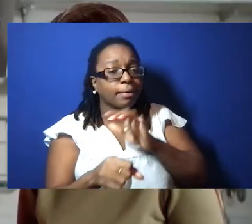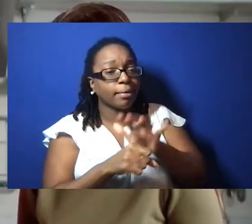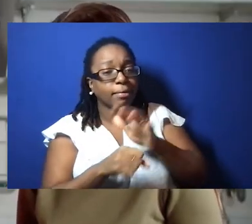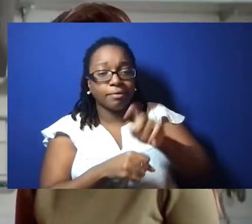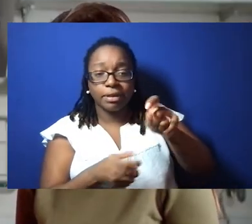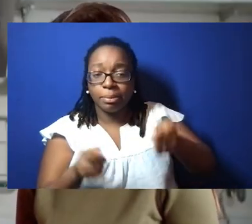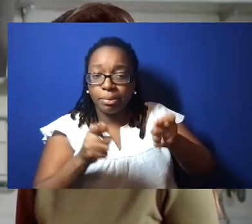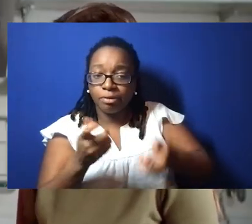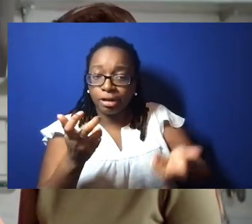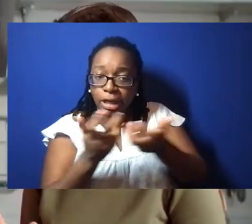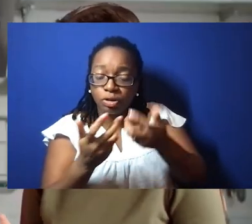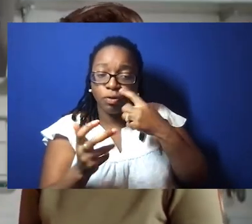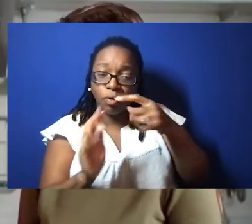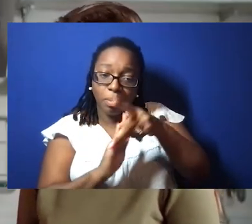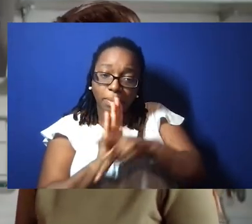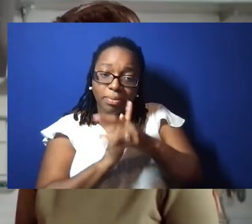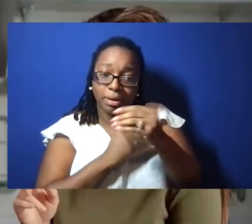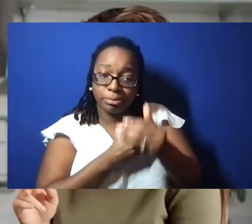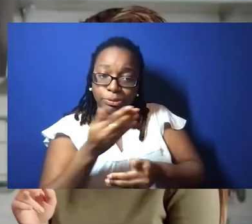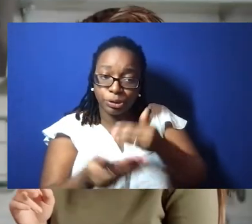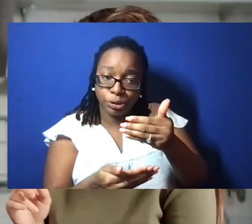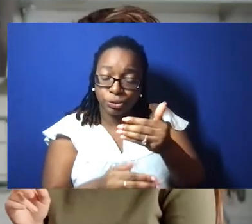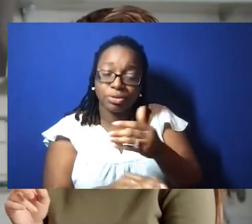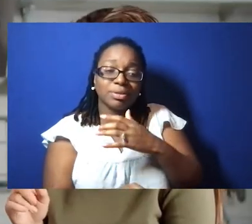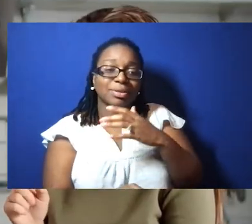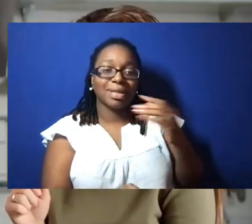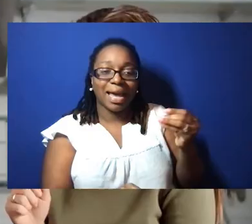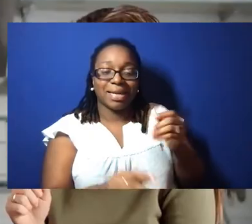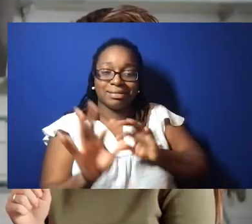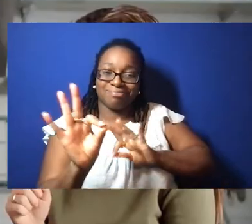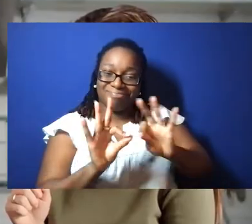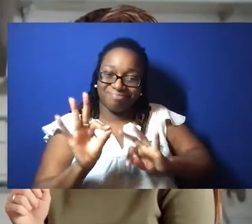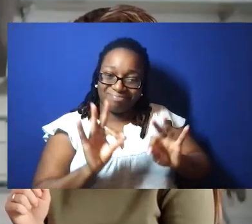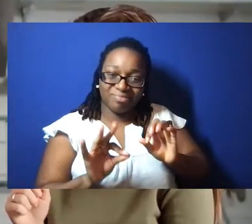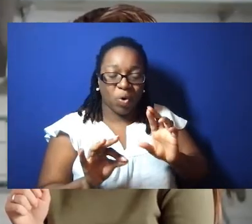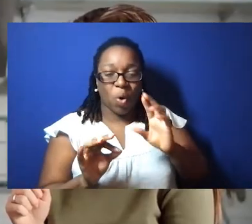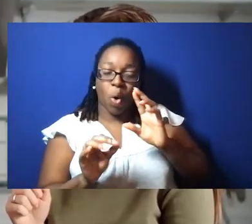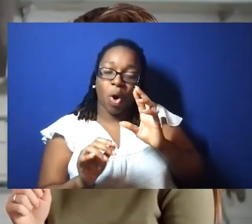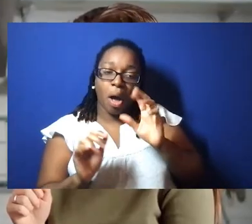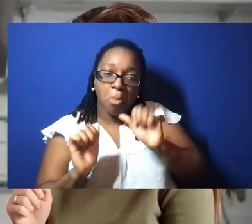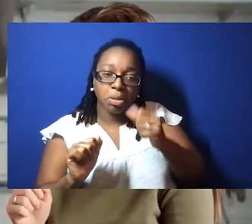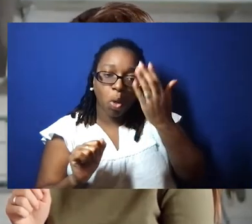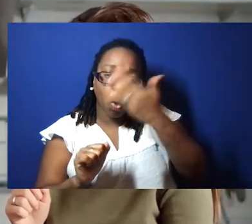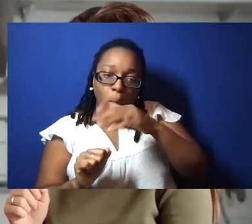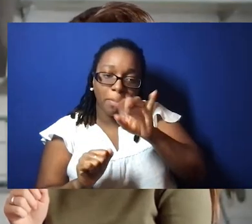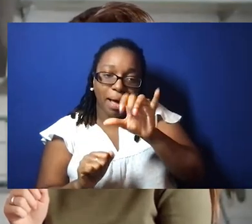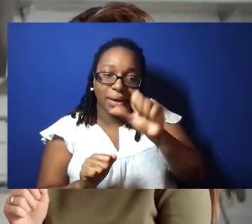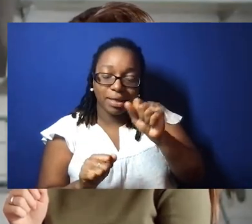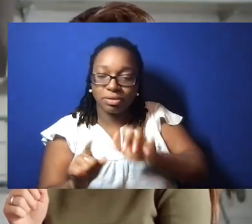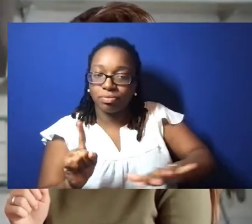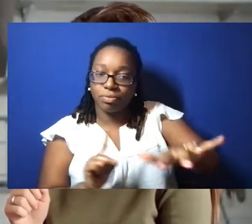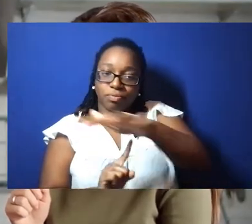of needed modifications in policies and procedures, and explicit and implicit bias